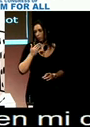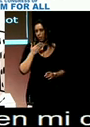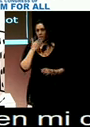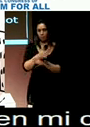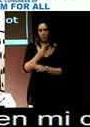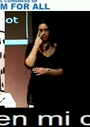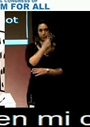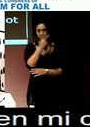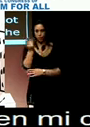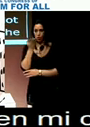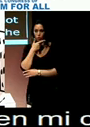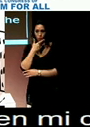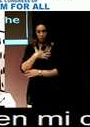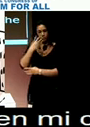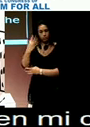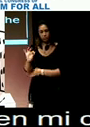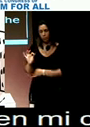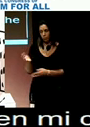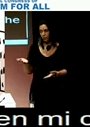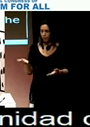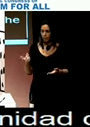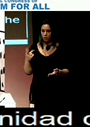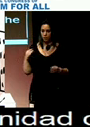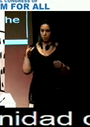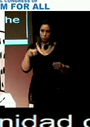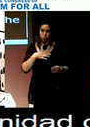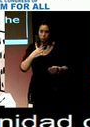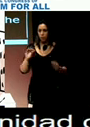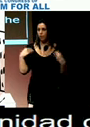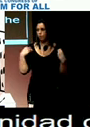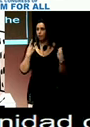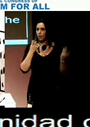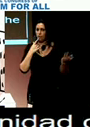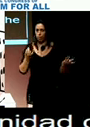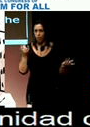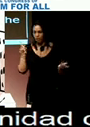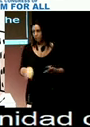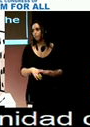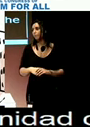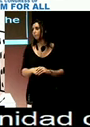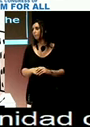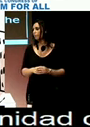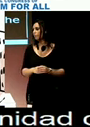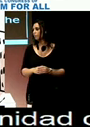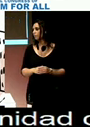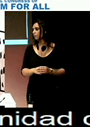to go for a walk and to discover it and enjoy it.